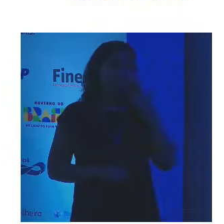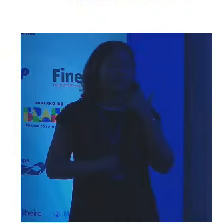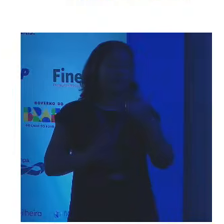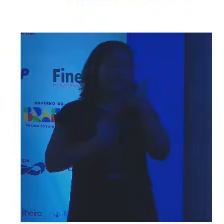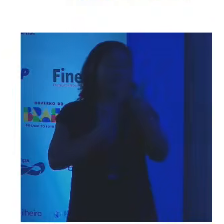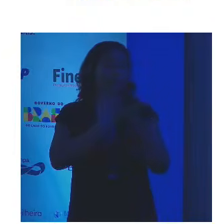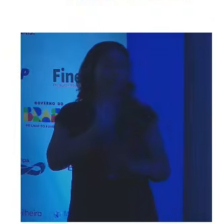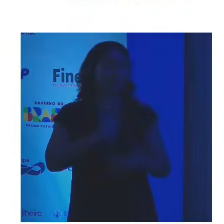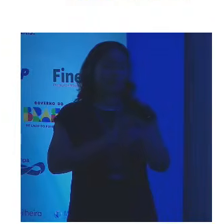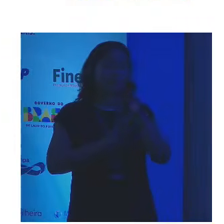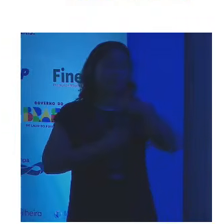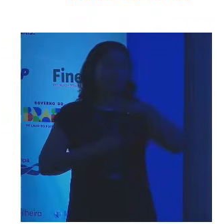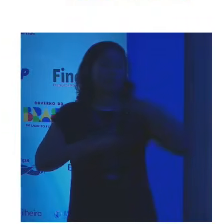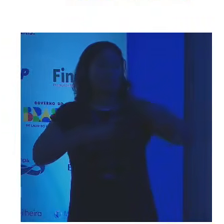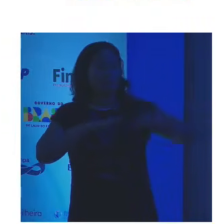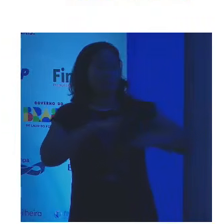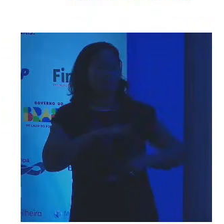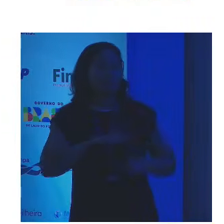into the ocean and see